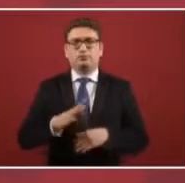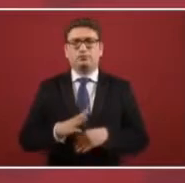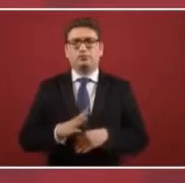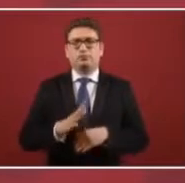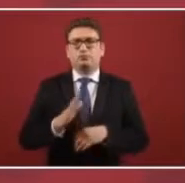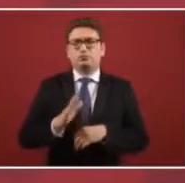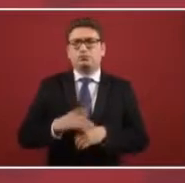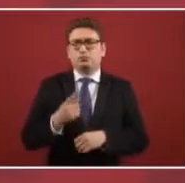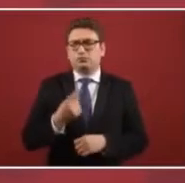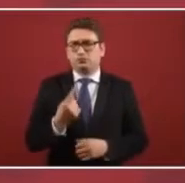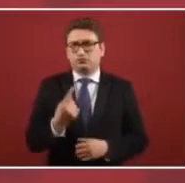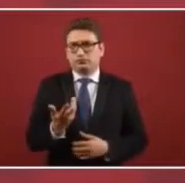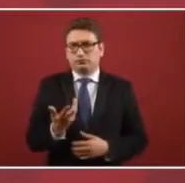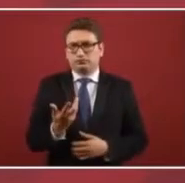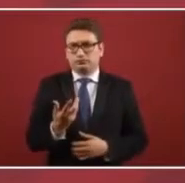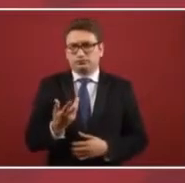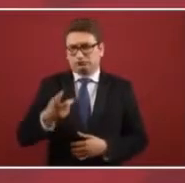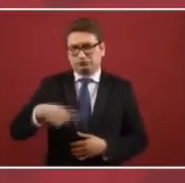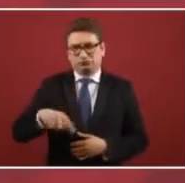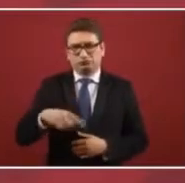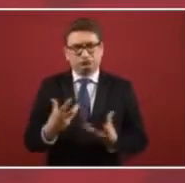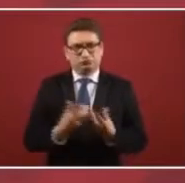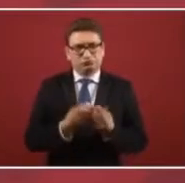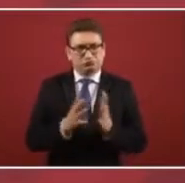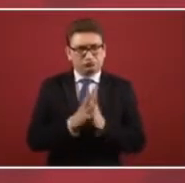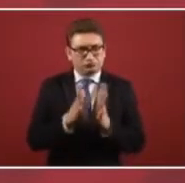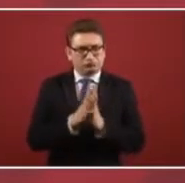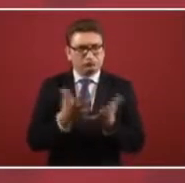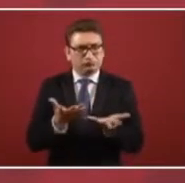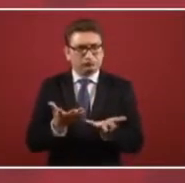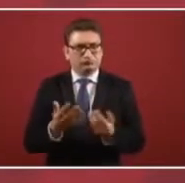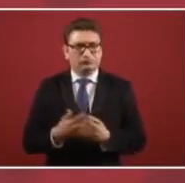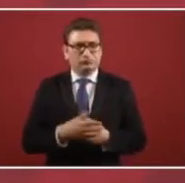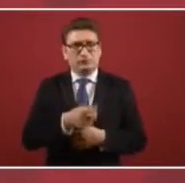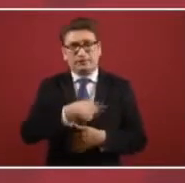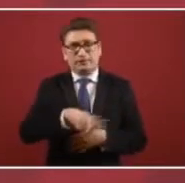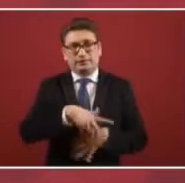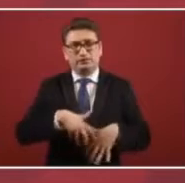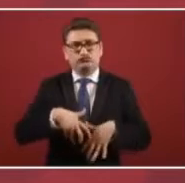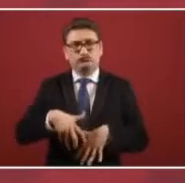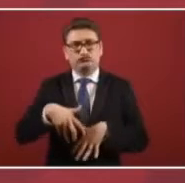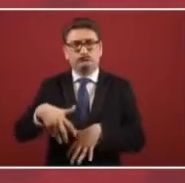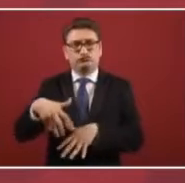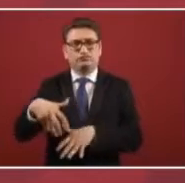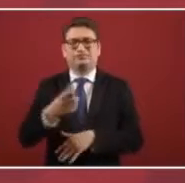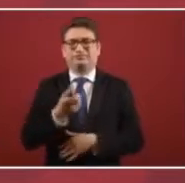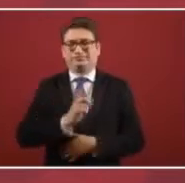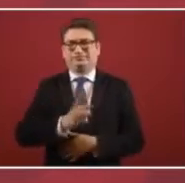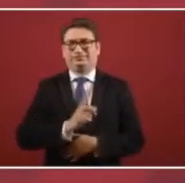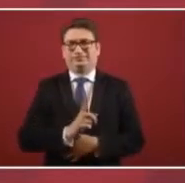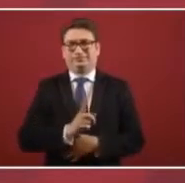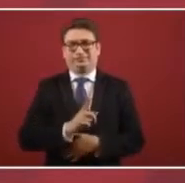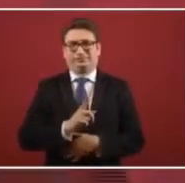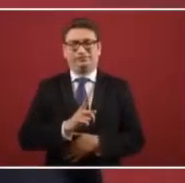participan, they don't even participate en la marcha. In the march, they